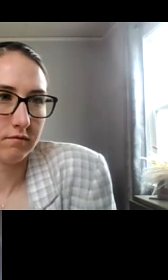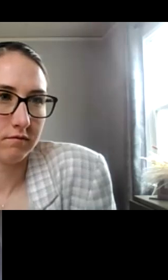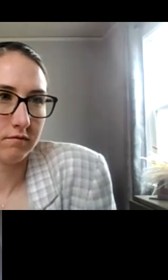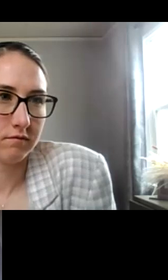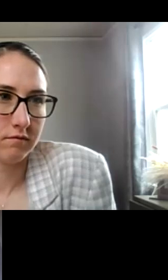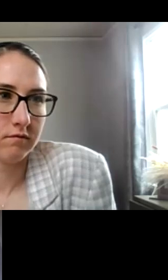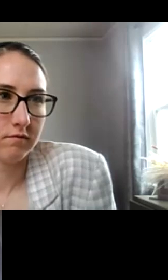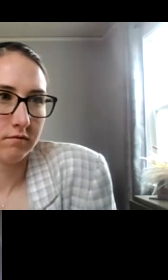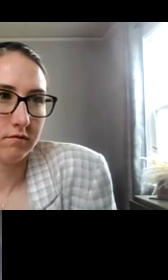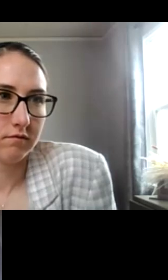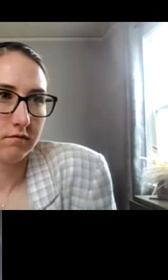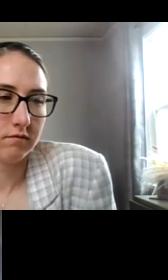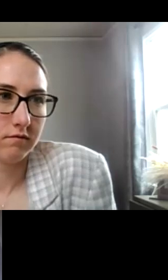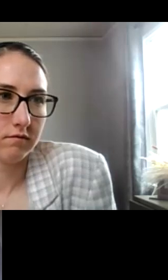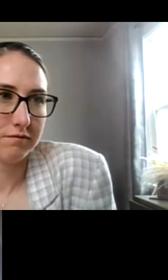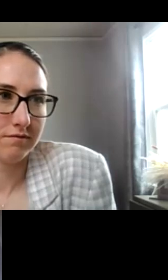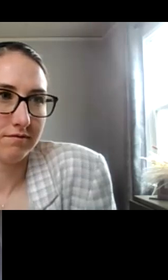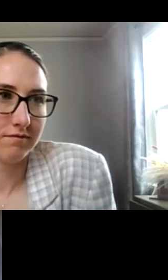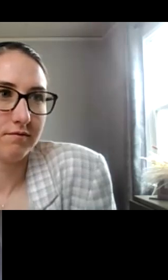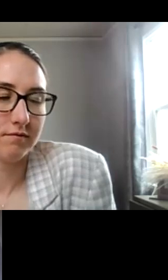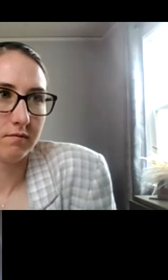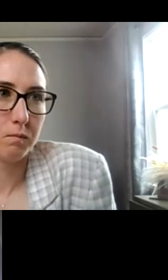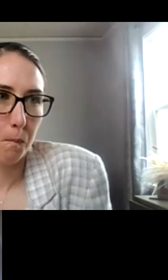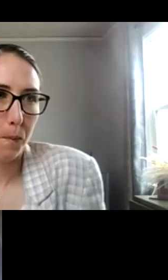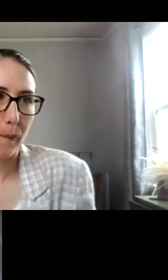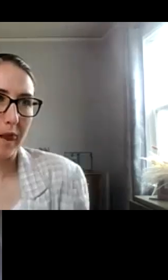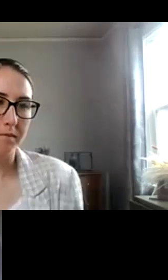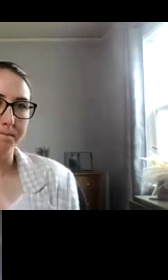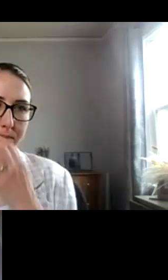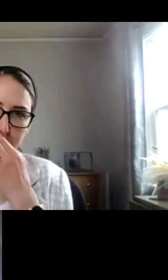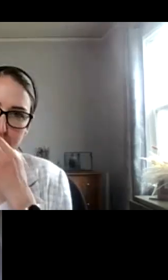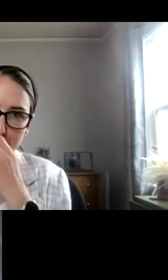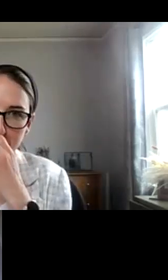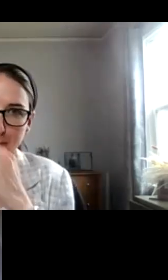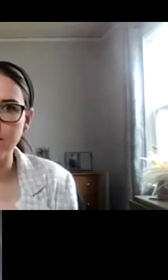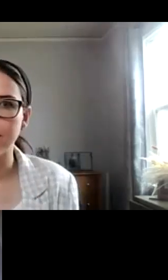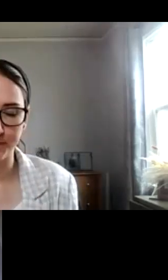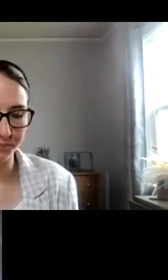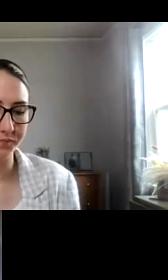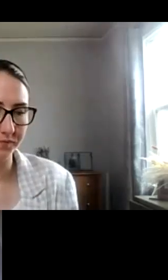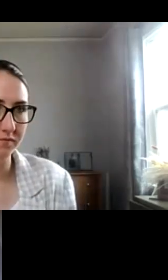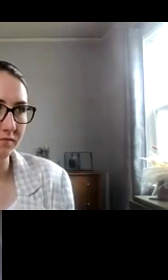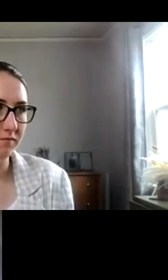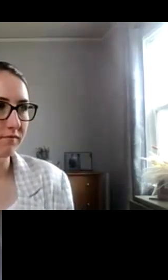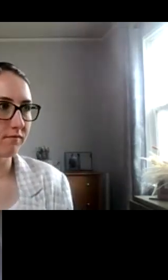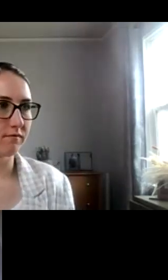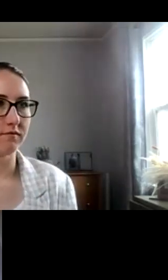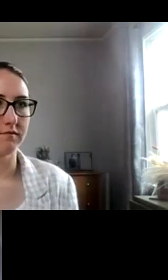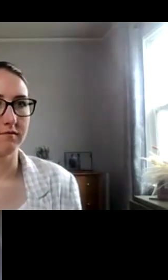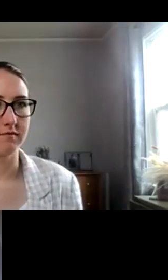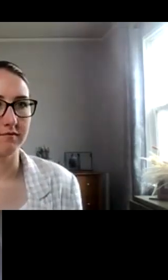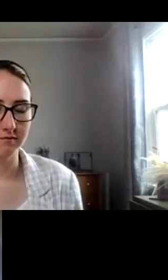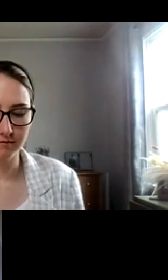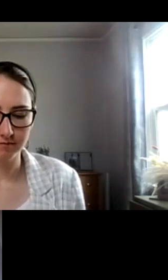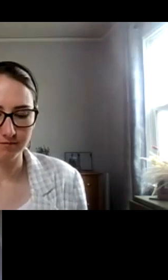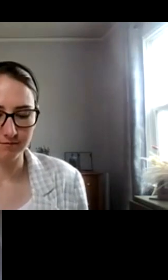questions. Mel has dropped in the chat a lot of our important links and info to have. So we have a